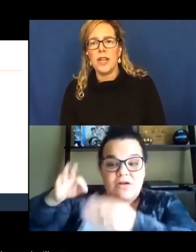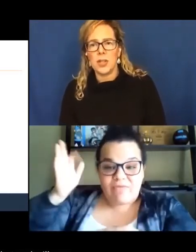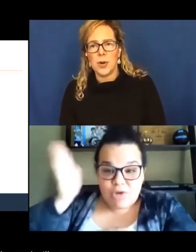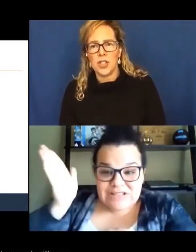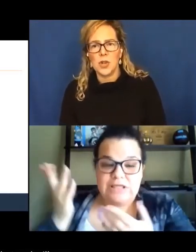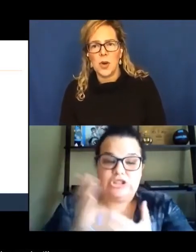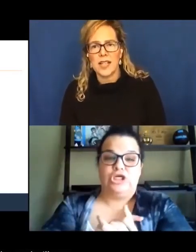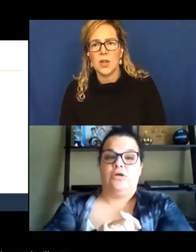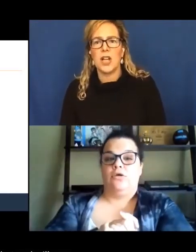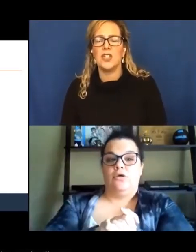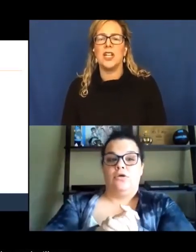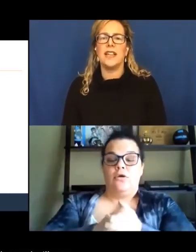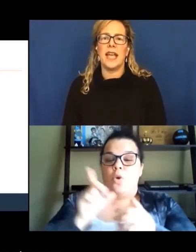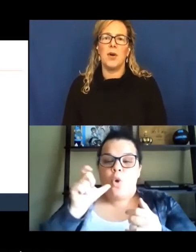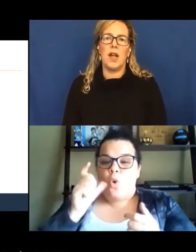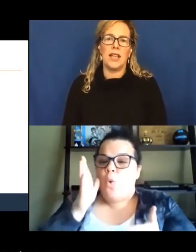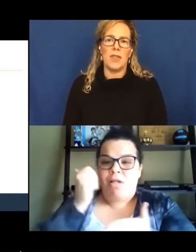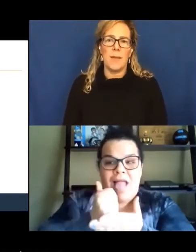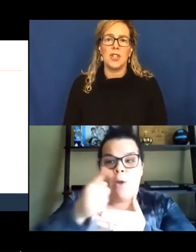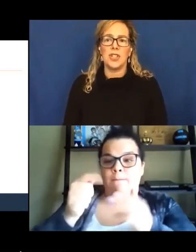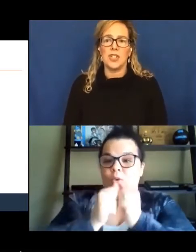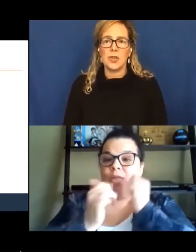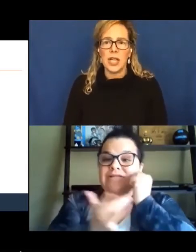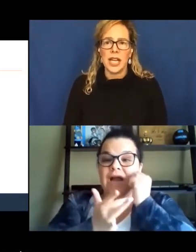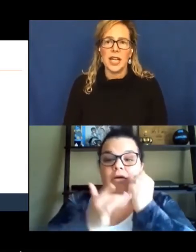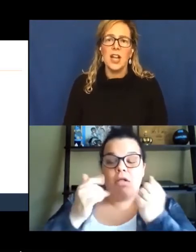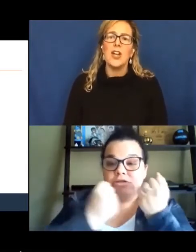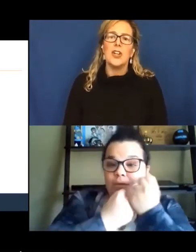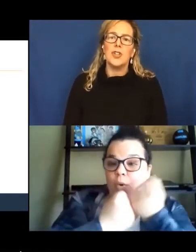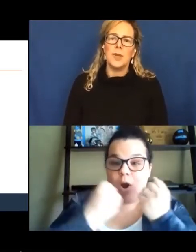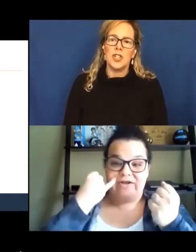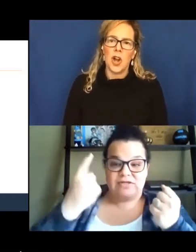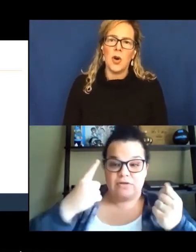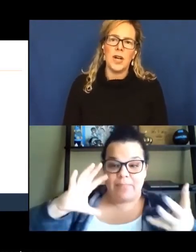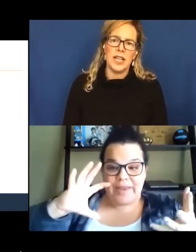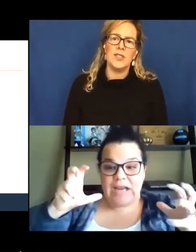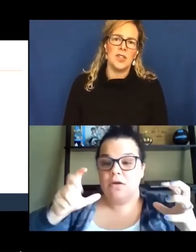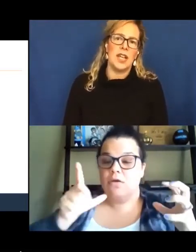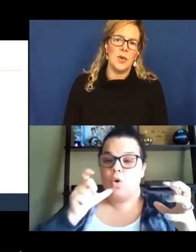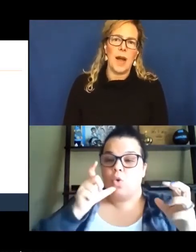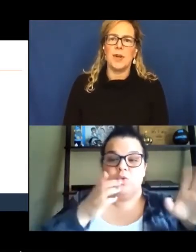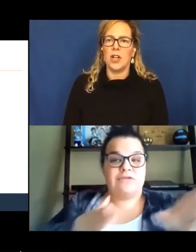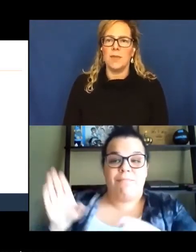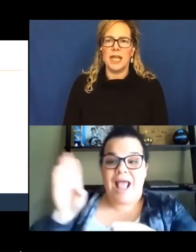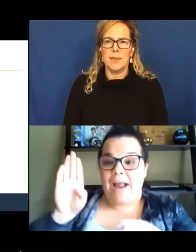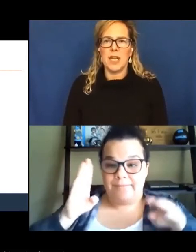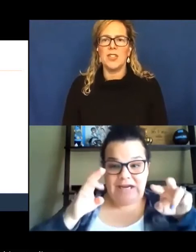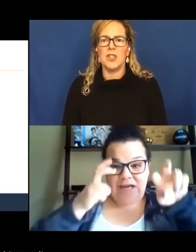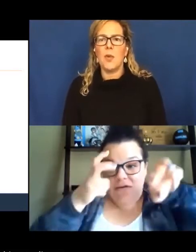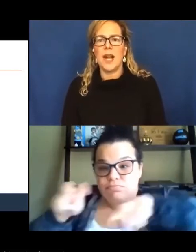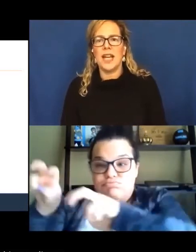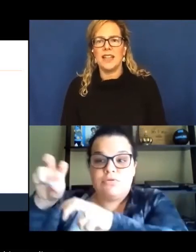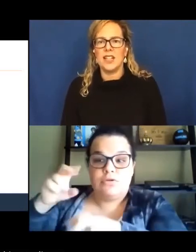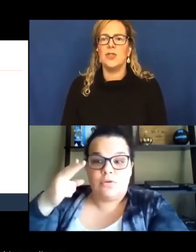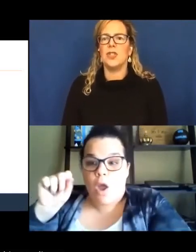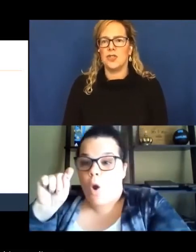say, oh, there's a person who has a question, and they will allow that person's screen to be shown in the webinar or the meeting, because